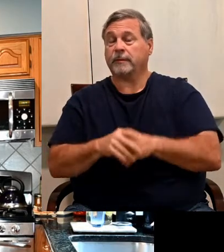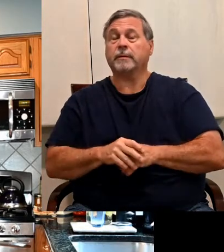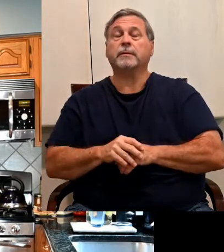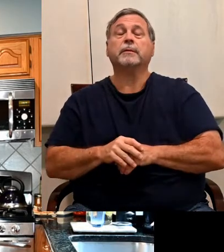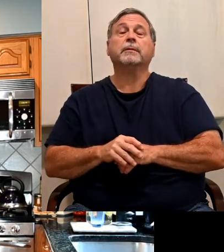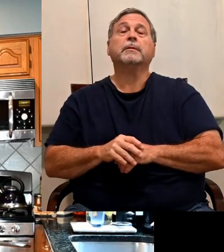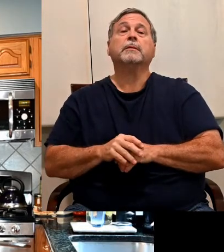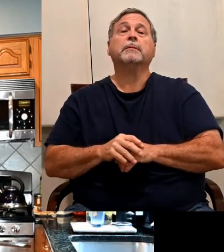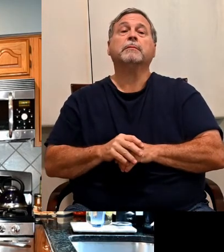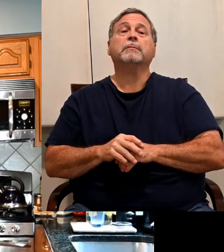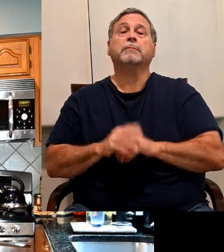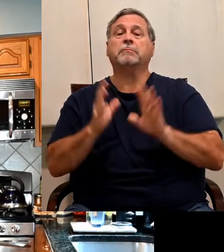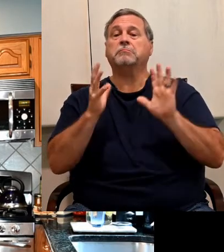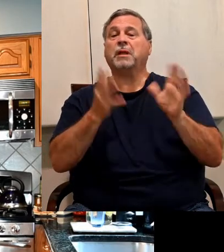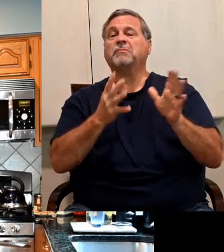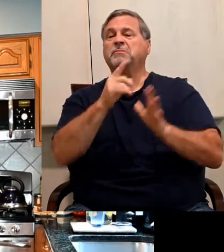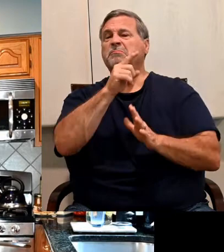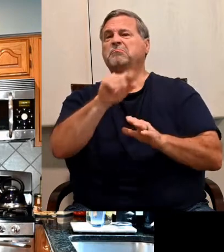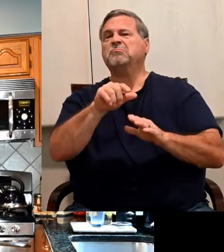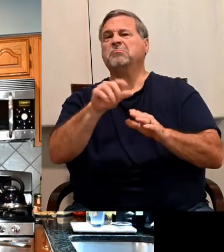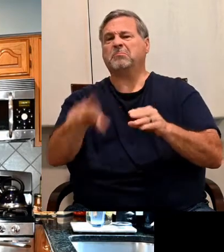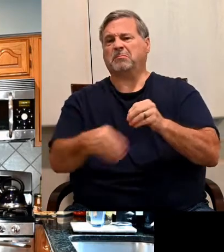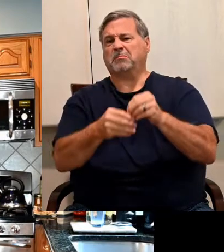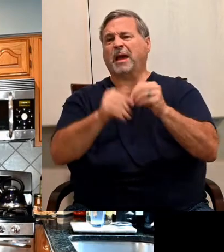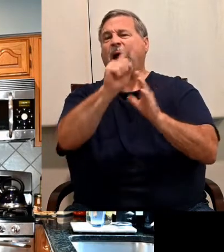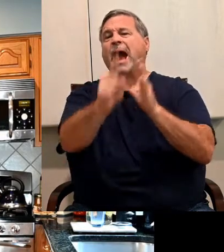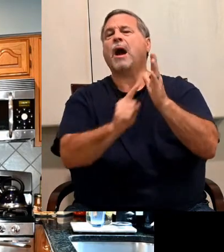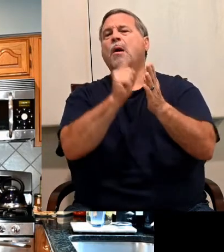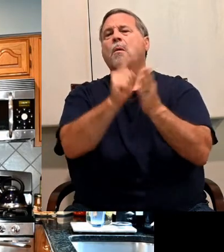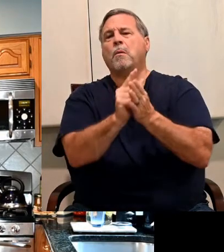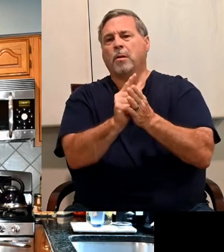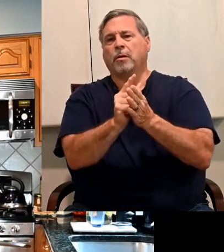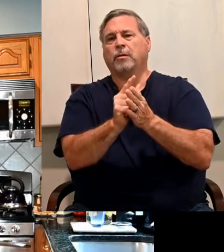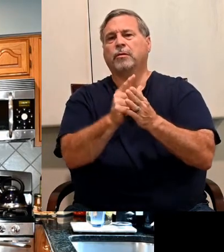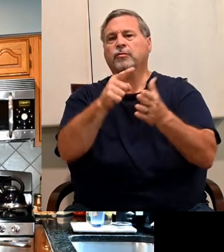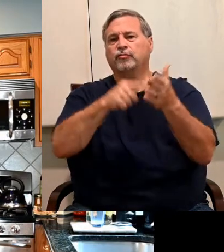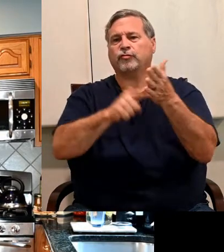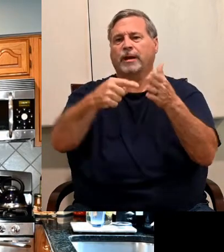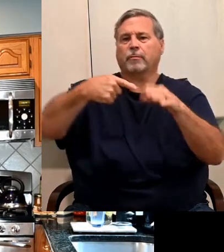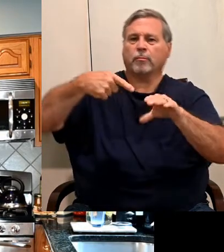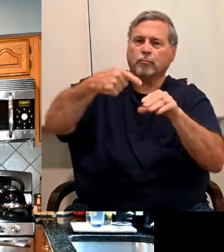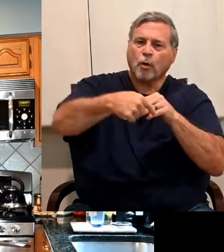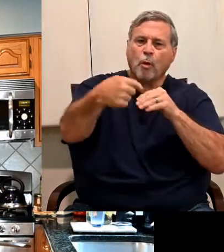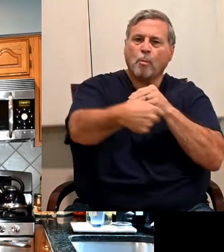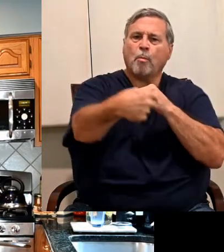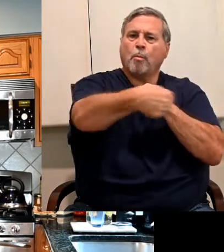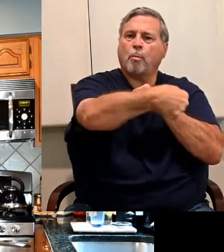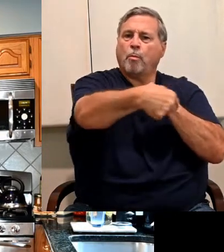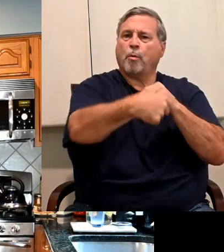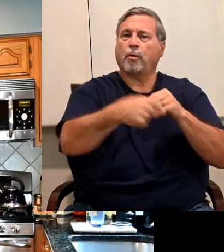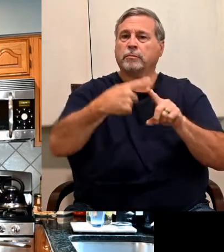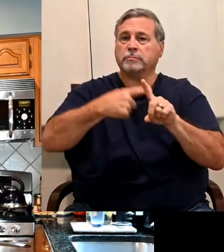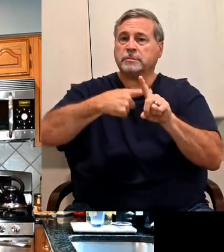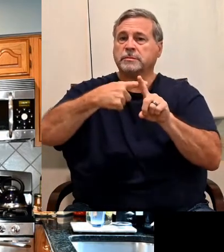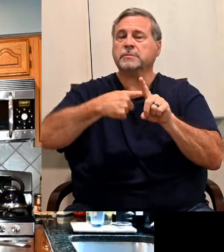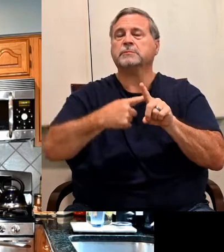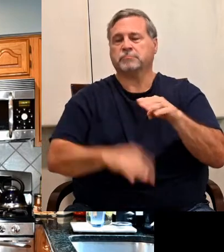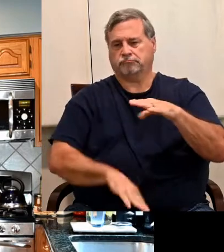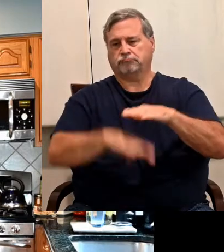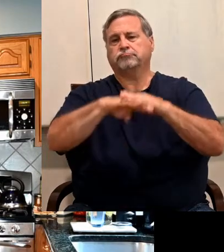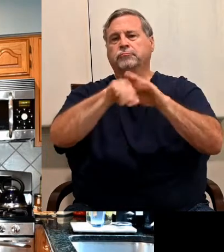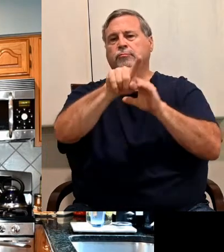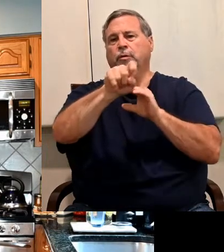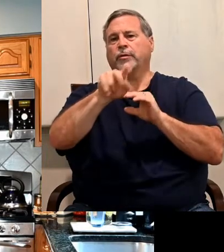meat that we would like to have. And so left it on for about another hour, did an instant probe at a number of different